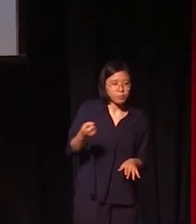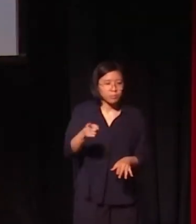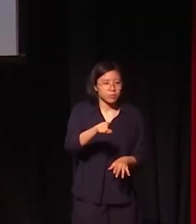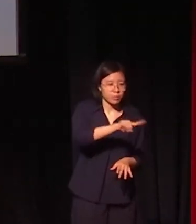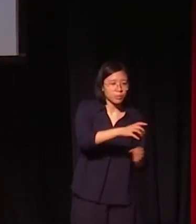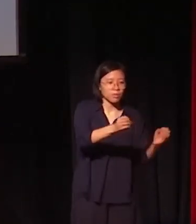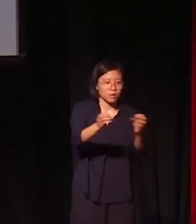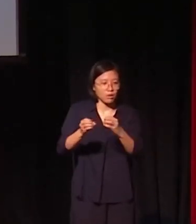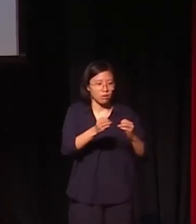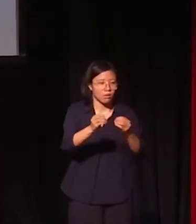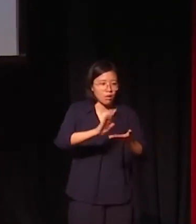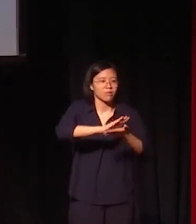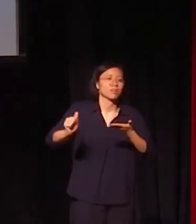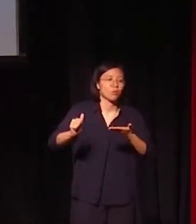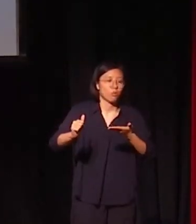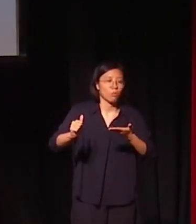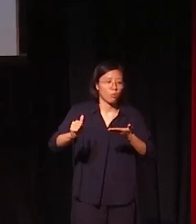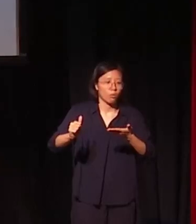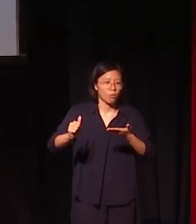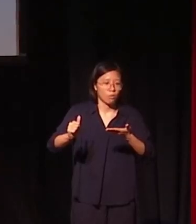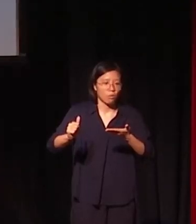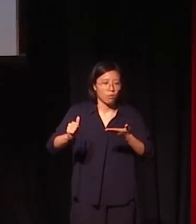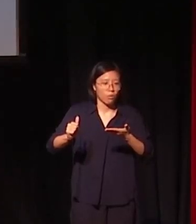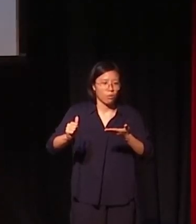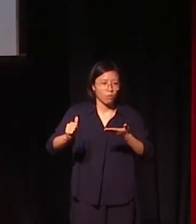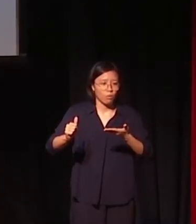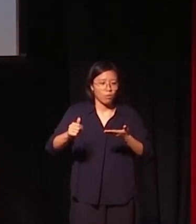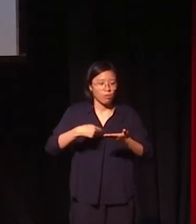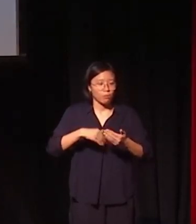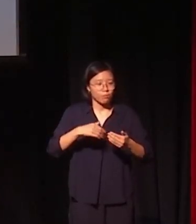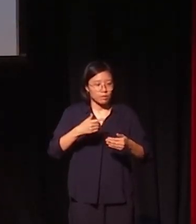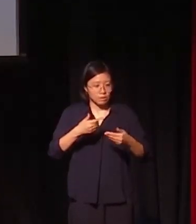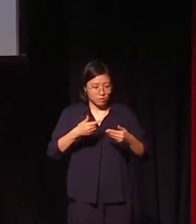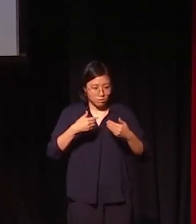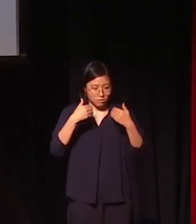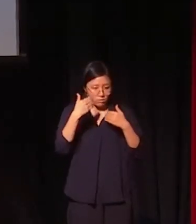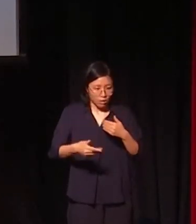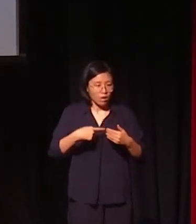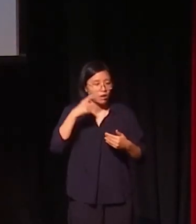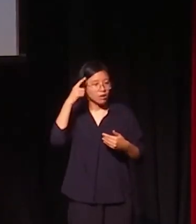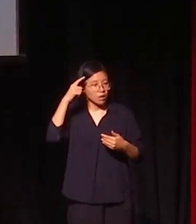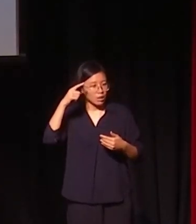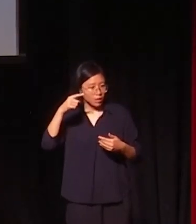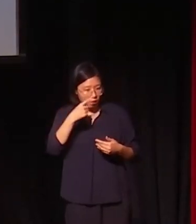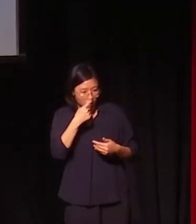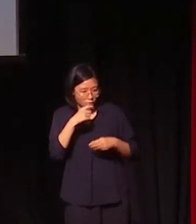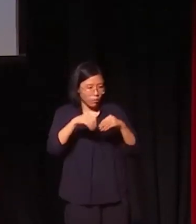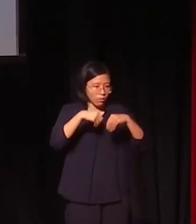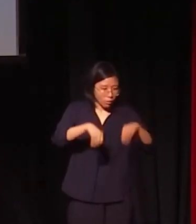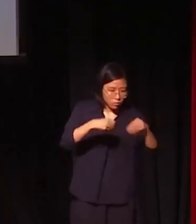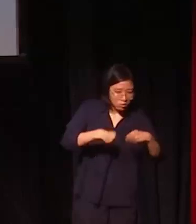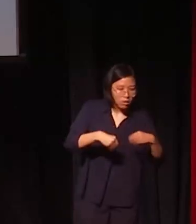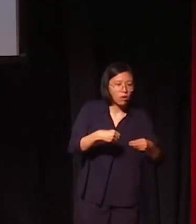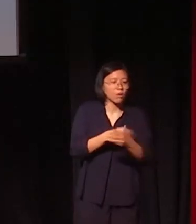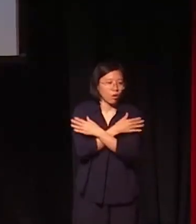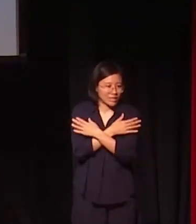series of recommendations, which actually has led to law reform in 3 countries. So in Australia, the UK, and in Ireland, they've changed the law to